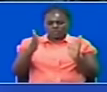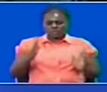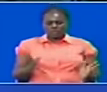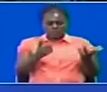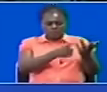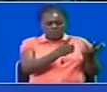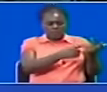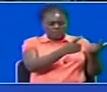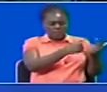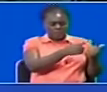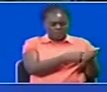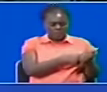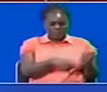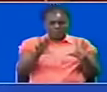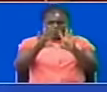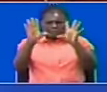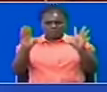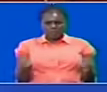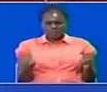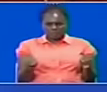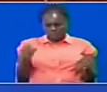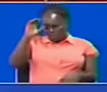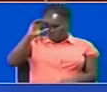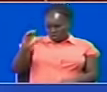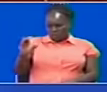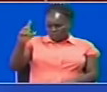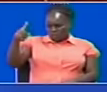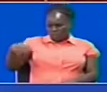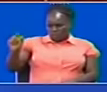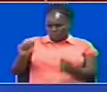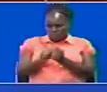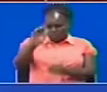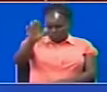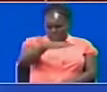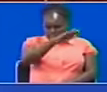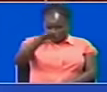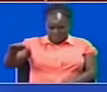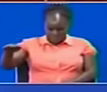the station. In the budgetary projections approved by Parliament,